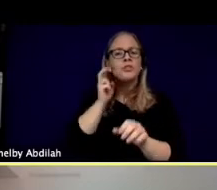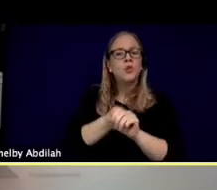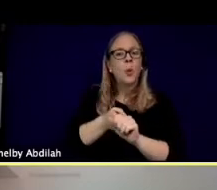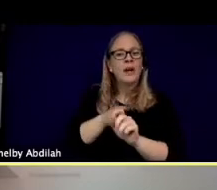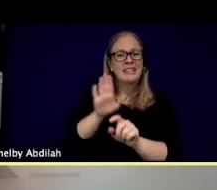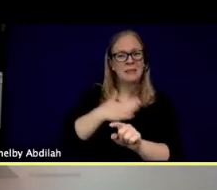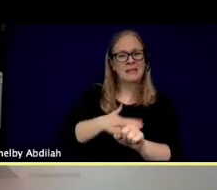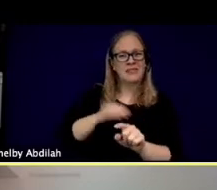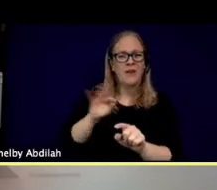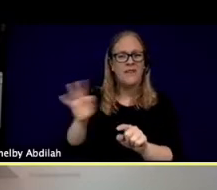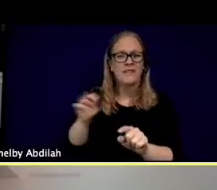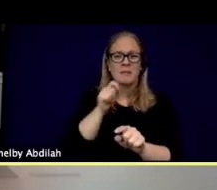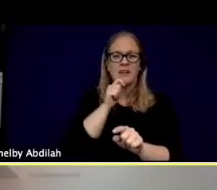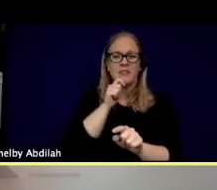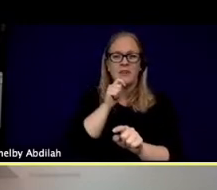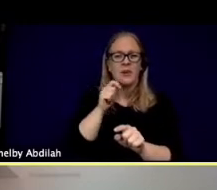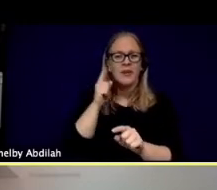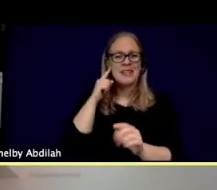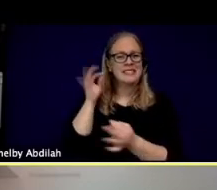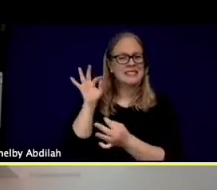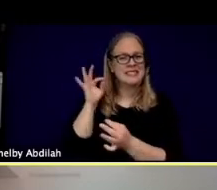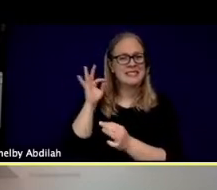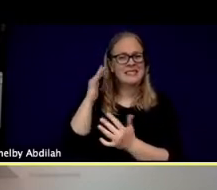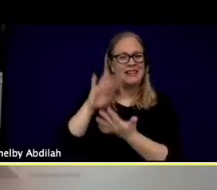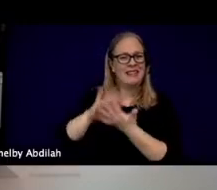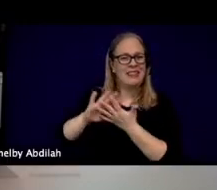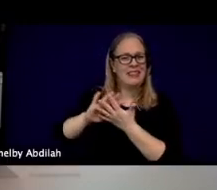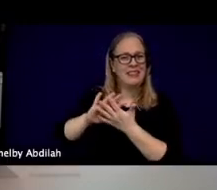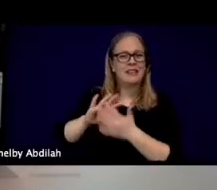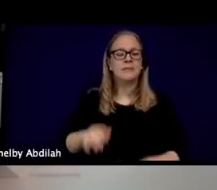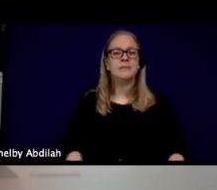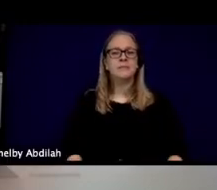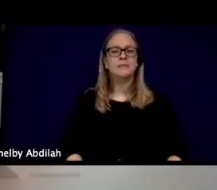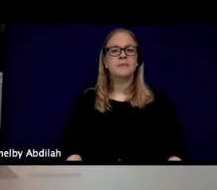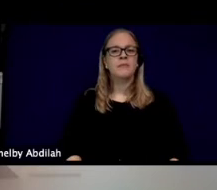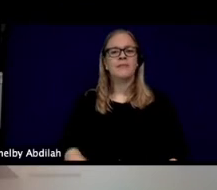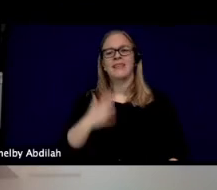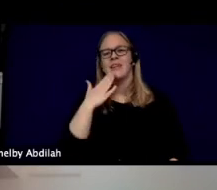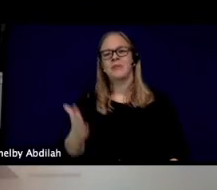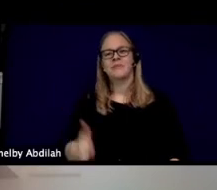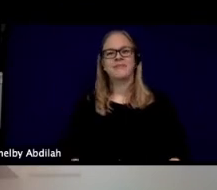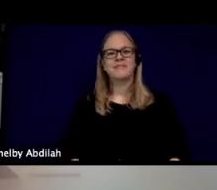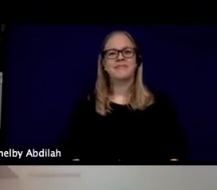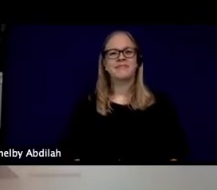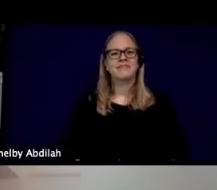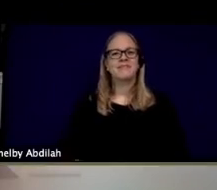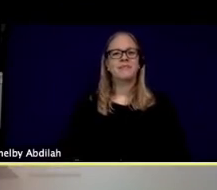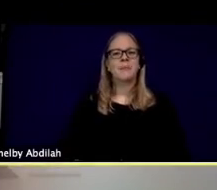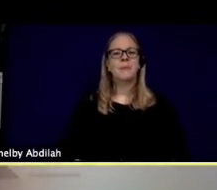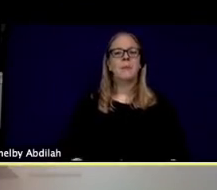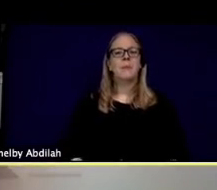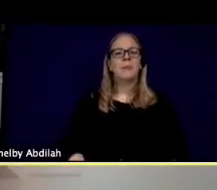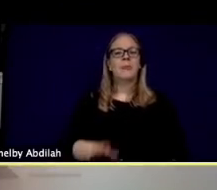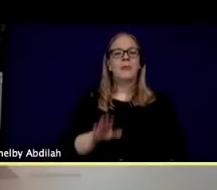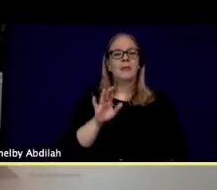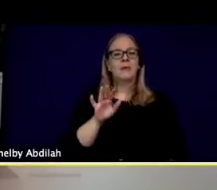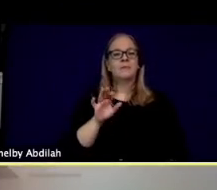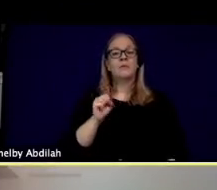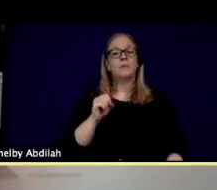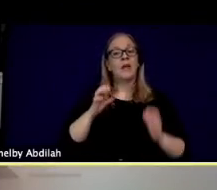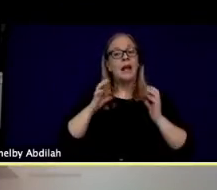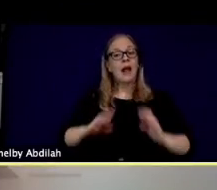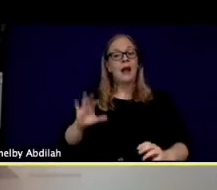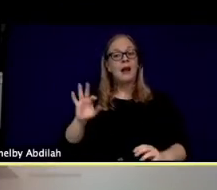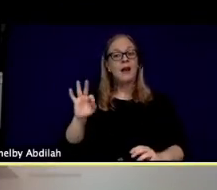that way I'm not. I get a little distracted. Thank you. So in the client factors, we look at the type and degree of hearing